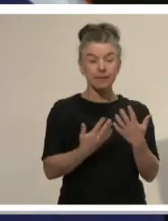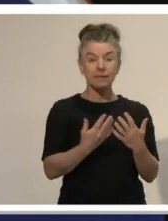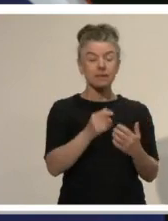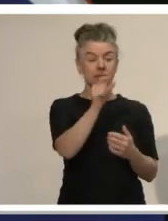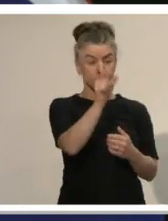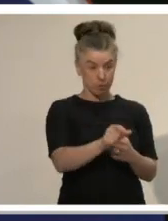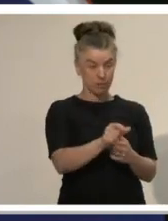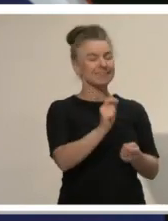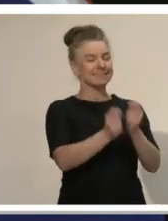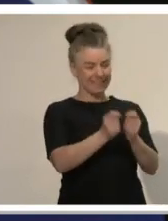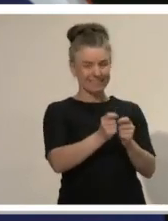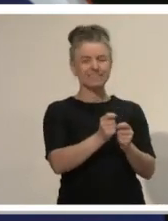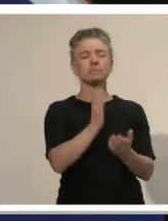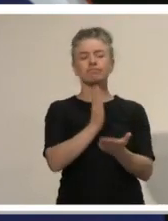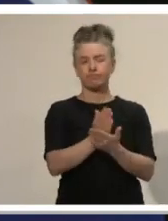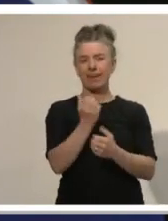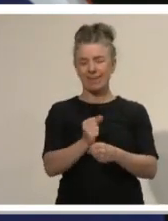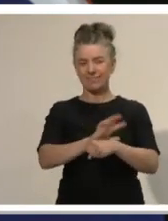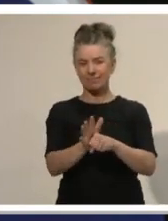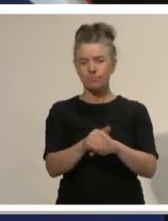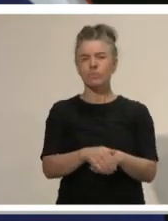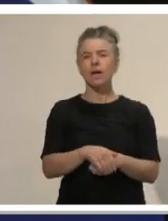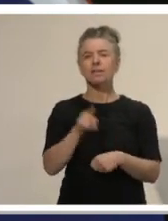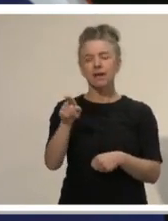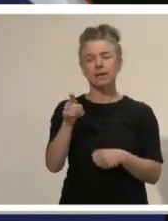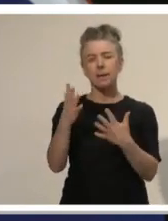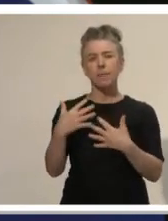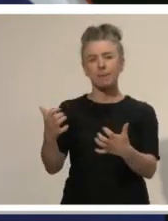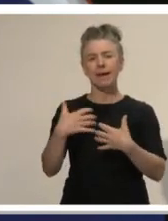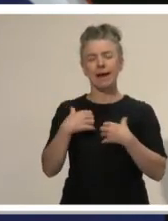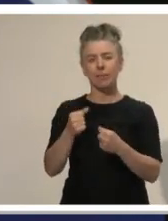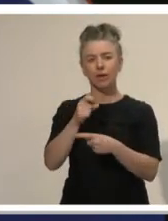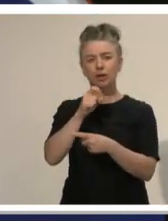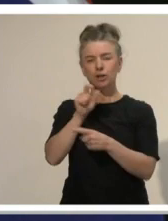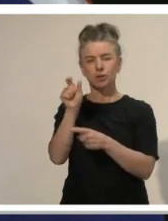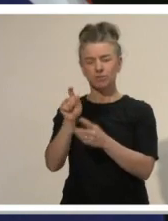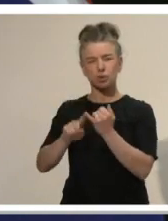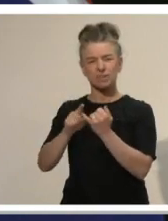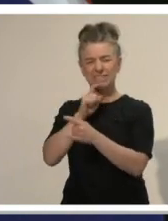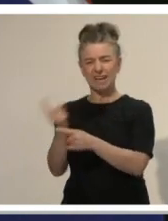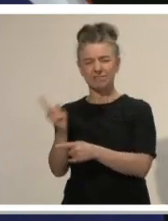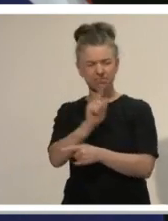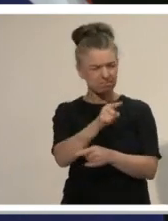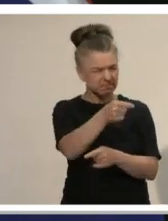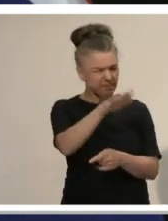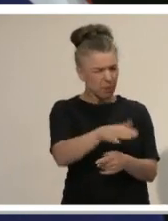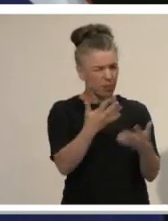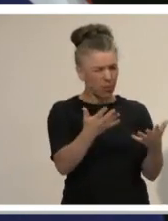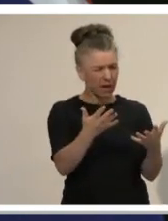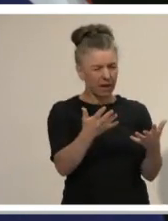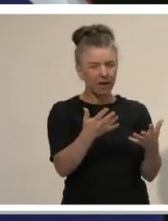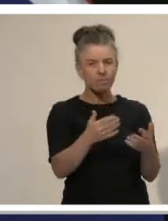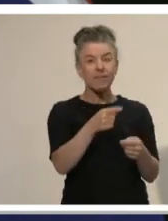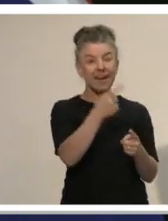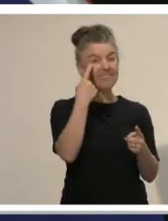test, and then our teams from the PHUs are going in to try and identify where the origin of that case was, and may then find that actually it was someone else